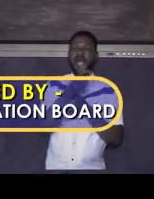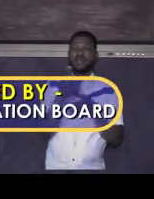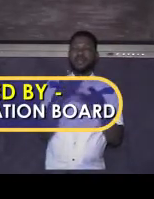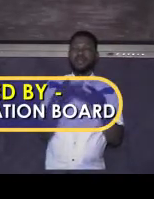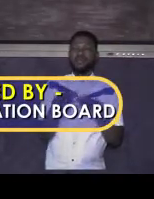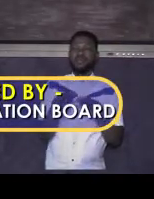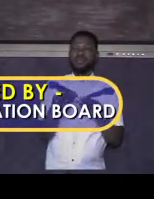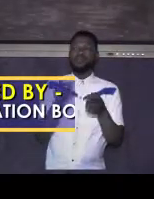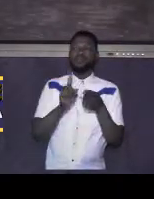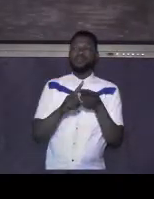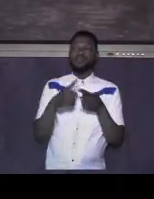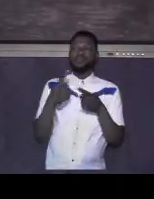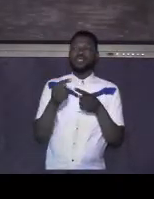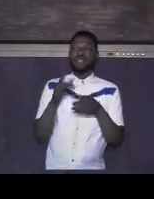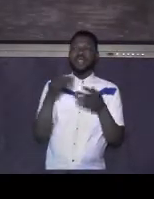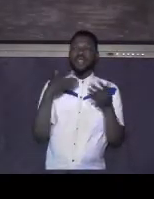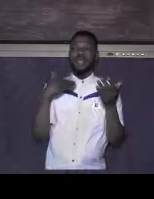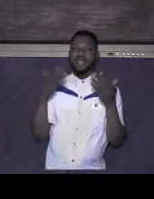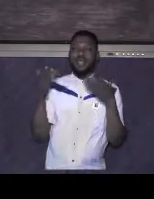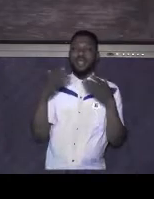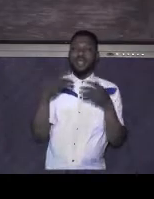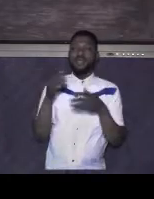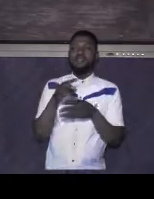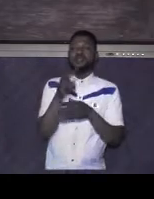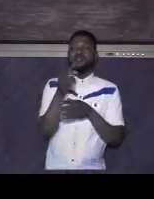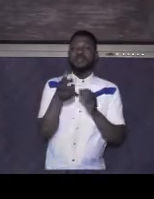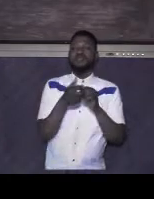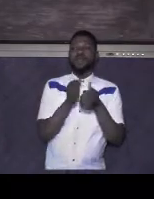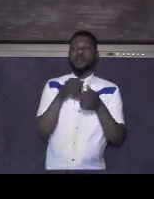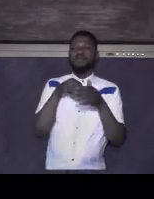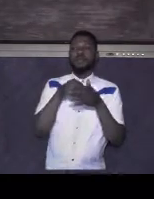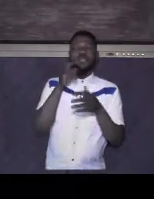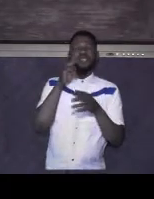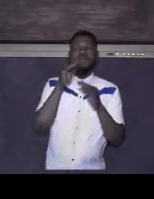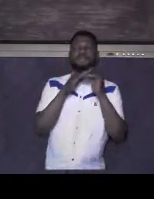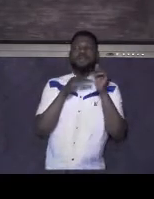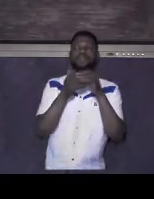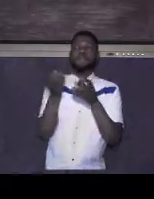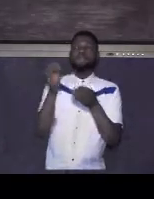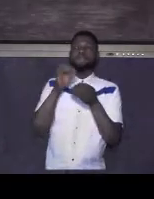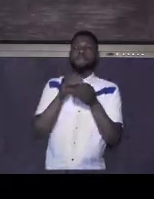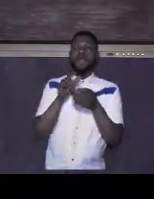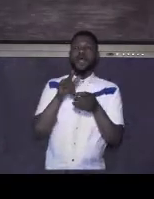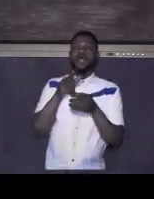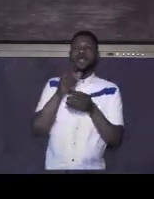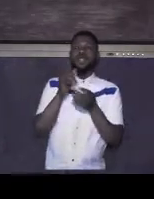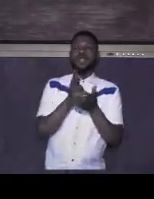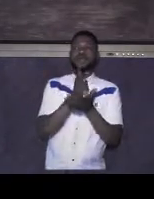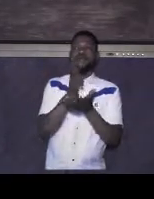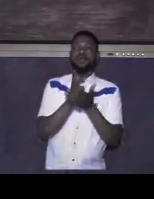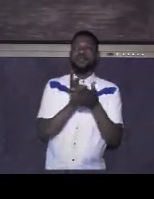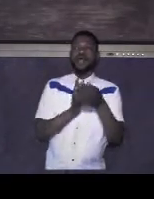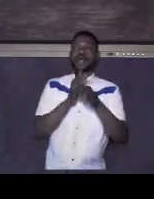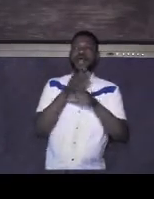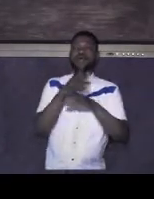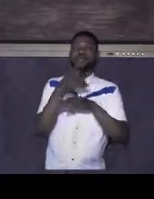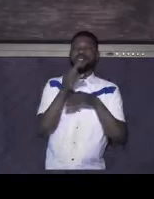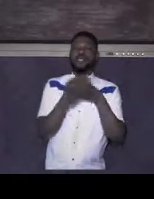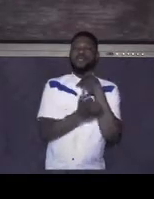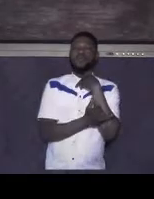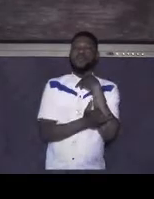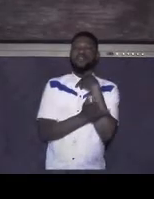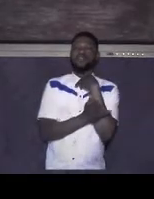aircraft. That's another solution to air transportation problem in Nigeria. Building more